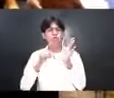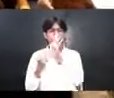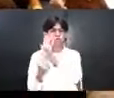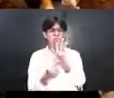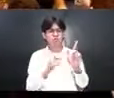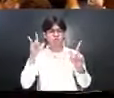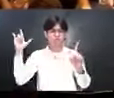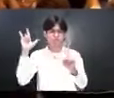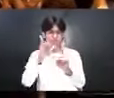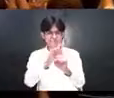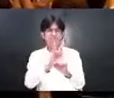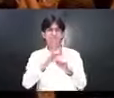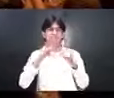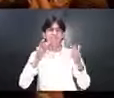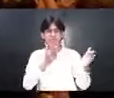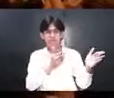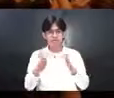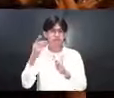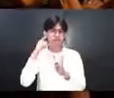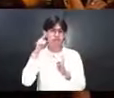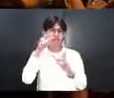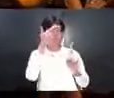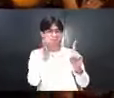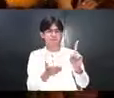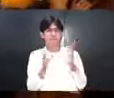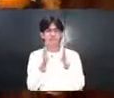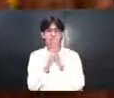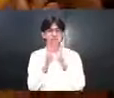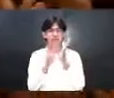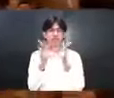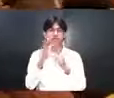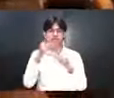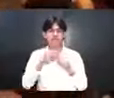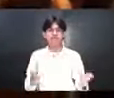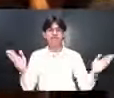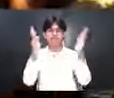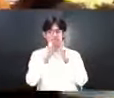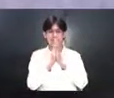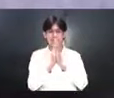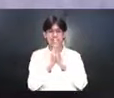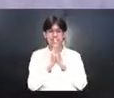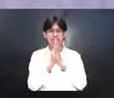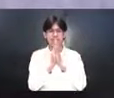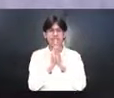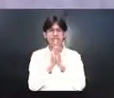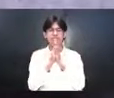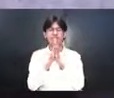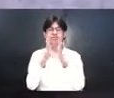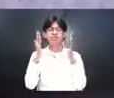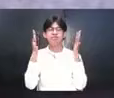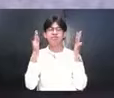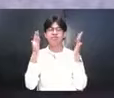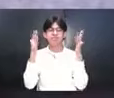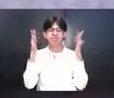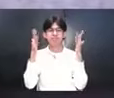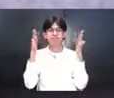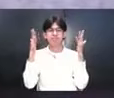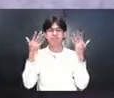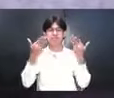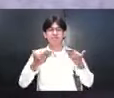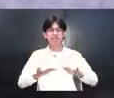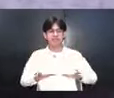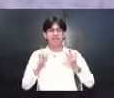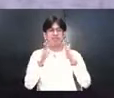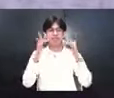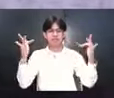for them. This we pray in Jesus' mighty name. Amen and amen. Welcome, welcome to the feast. We are